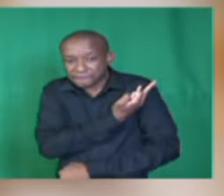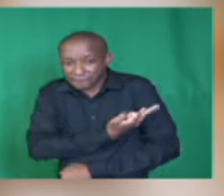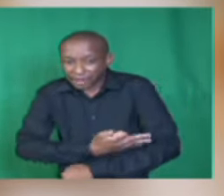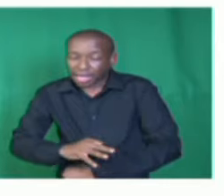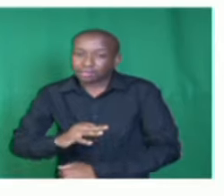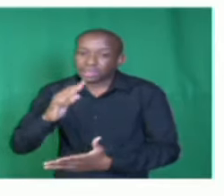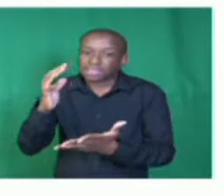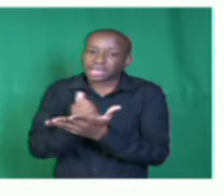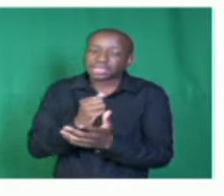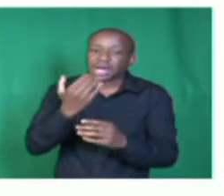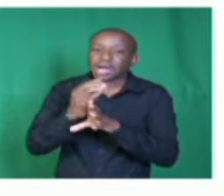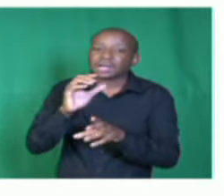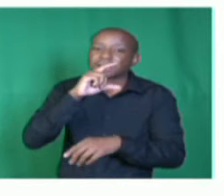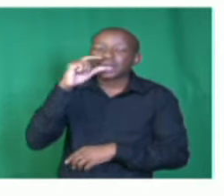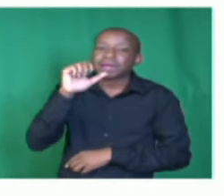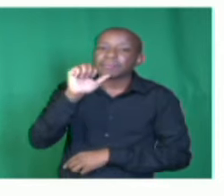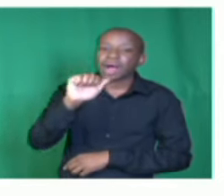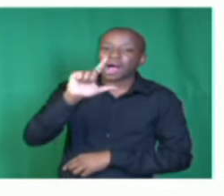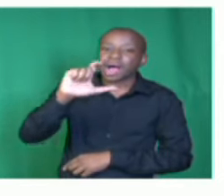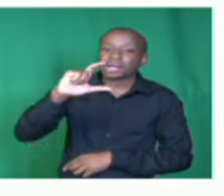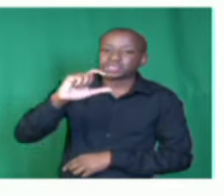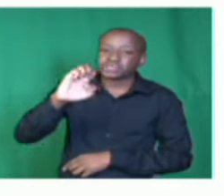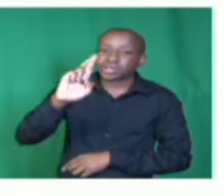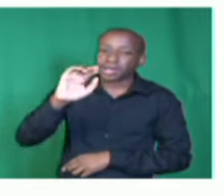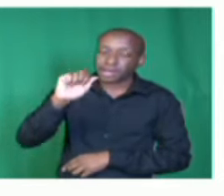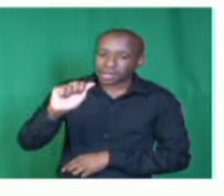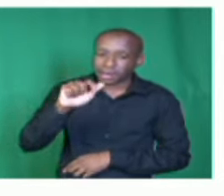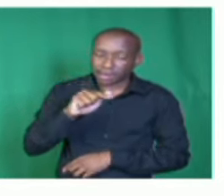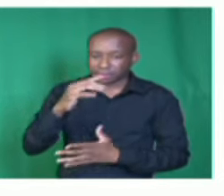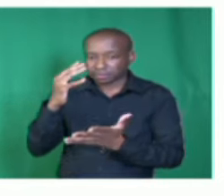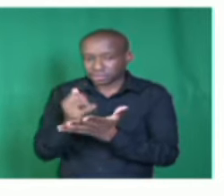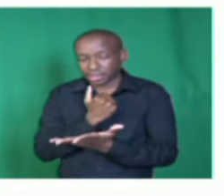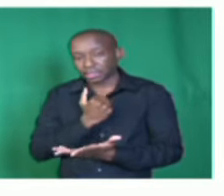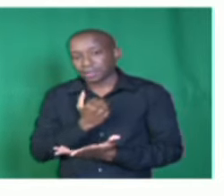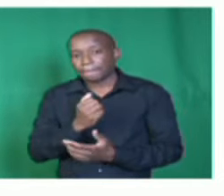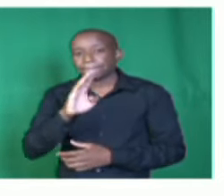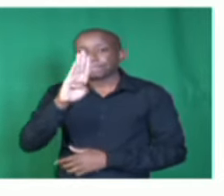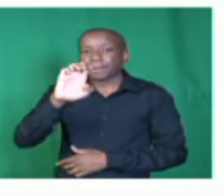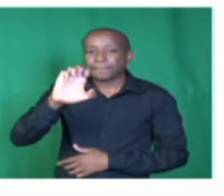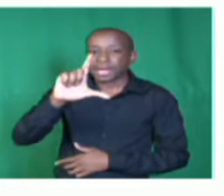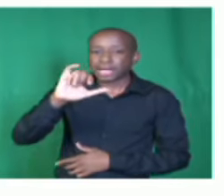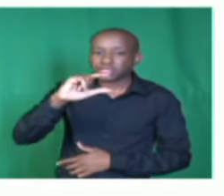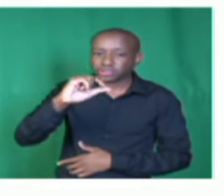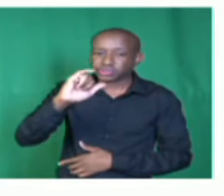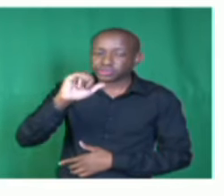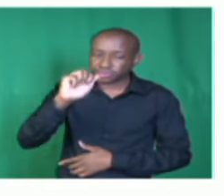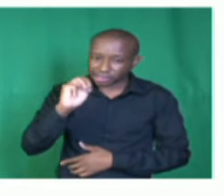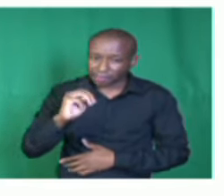colonized Algeria, French Equatorial Africa. Belgium colonized Belgian